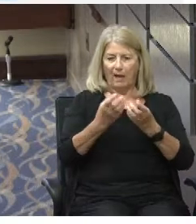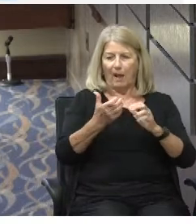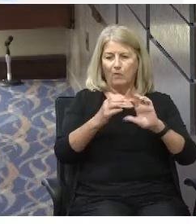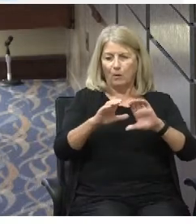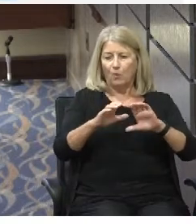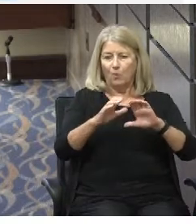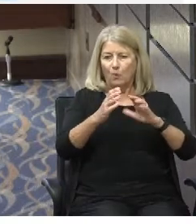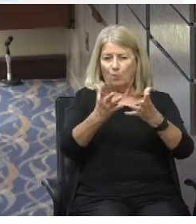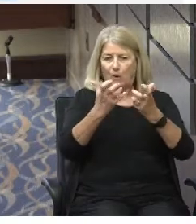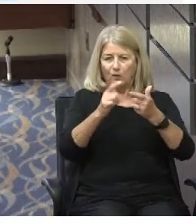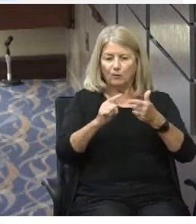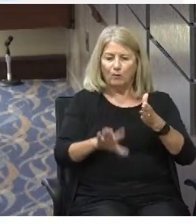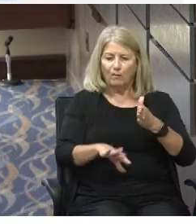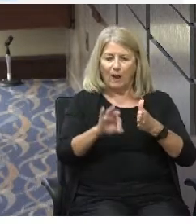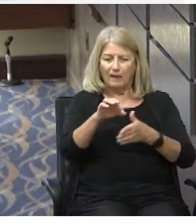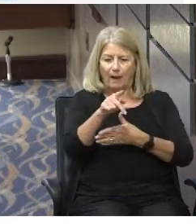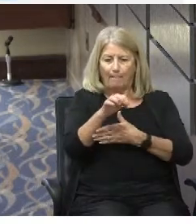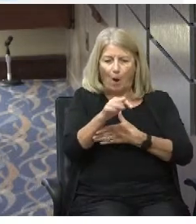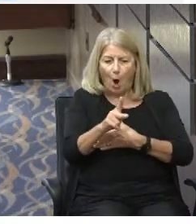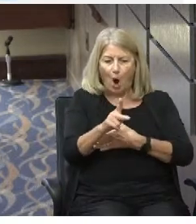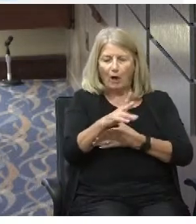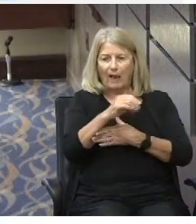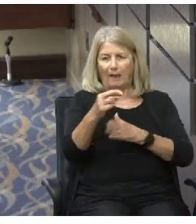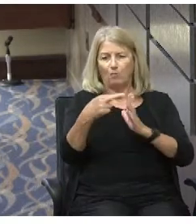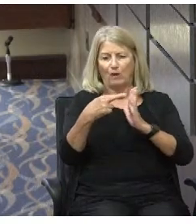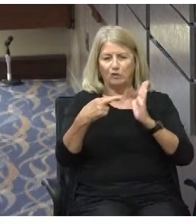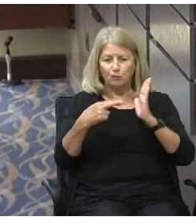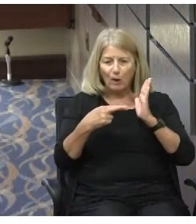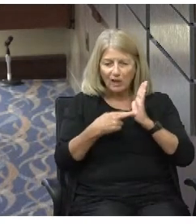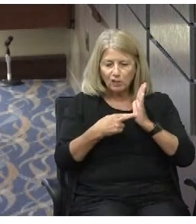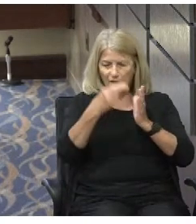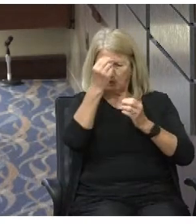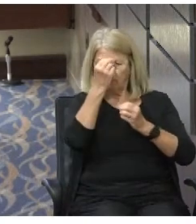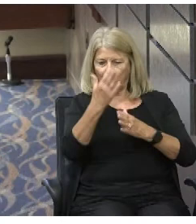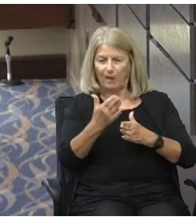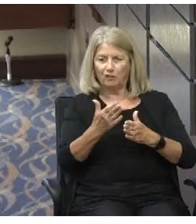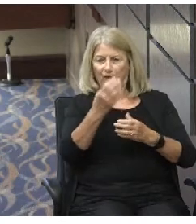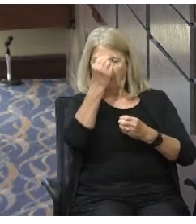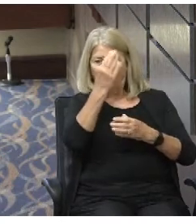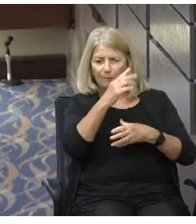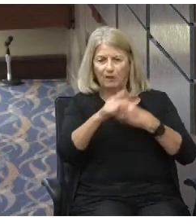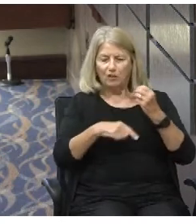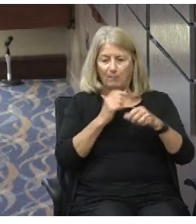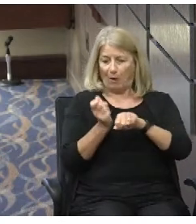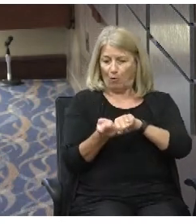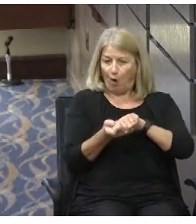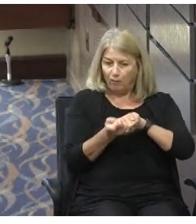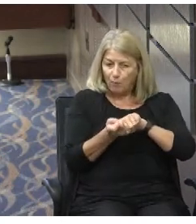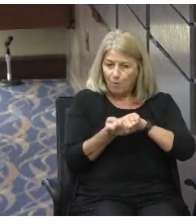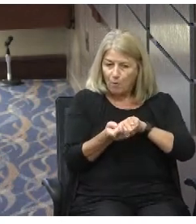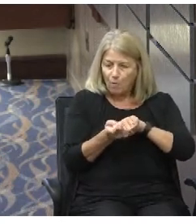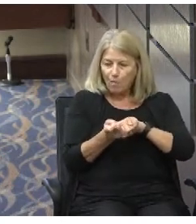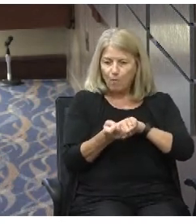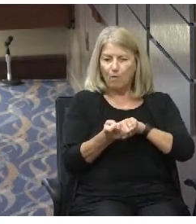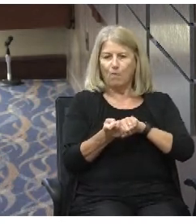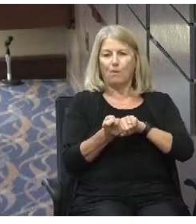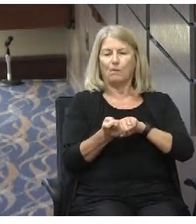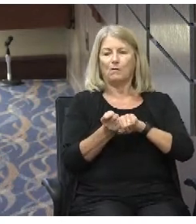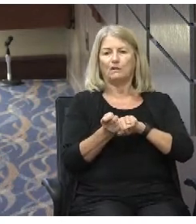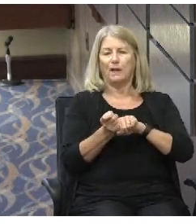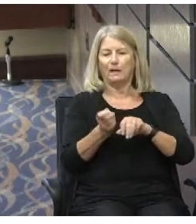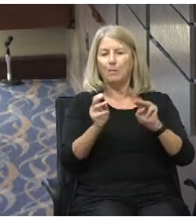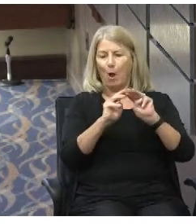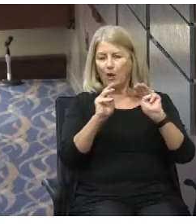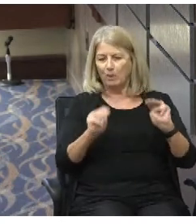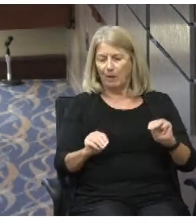park, some sports and registration information about the golf course and the Mammoth Monument. And then additionally